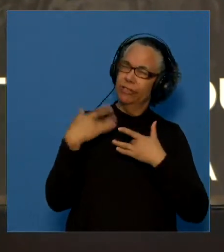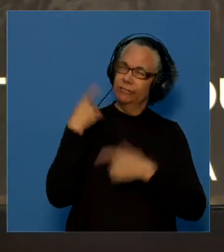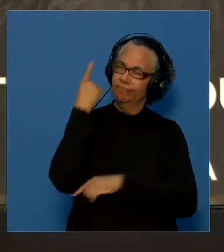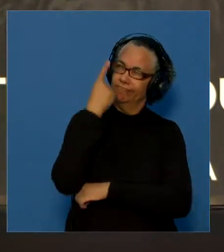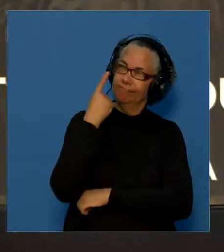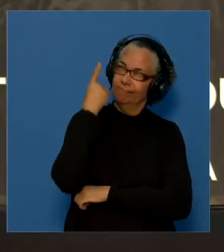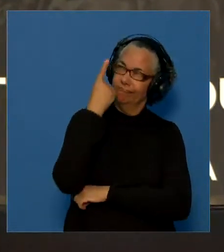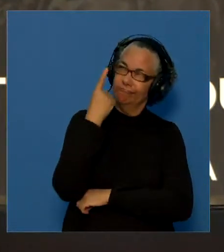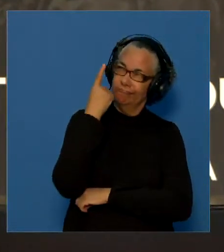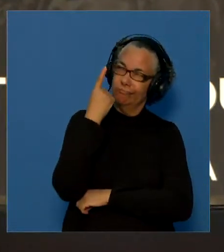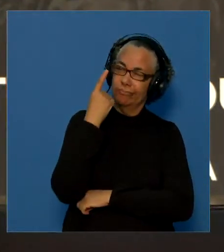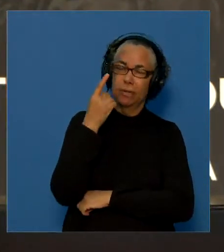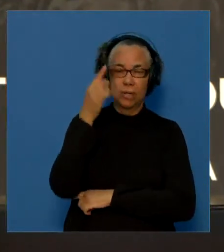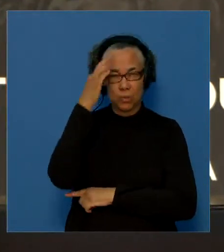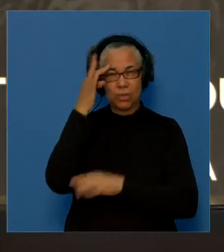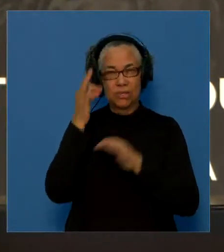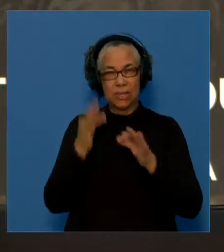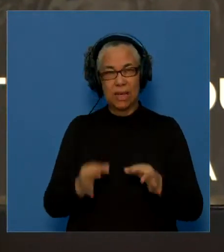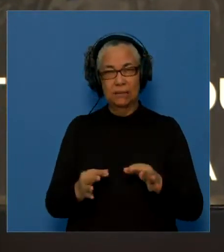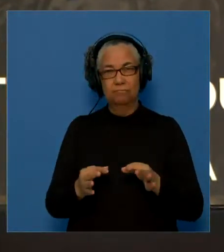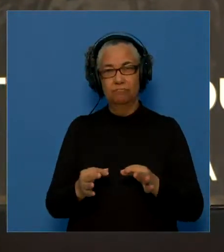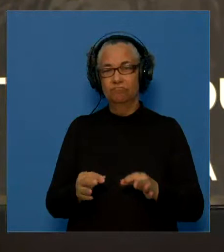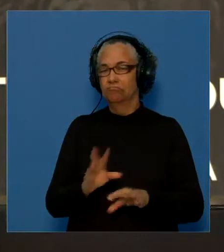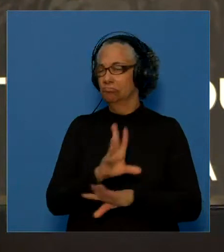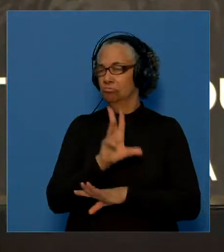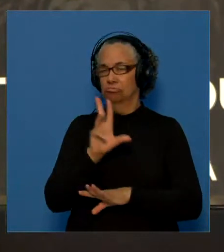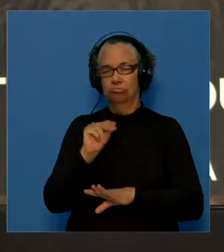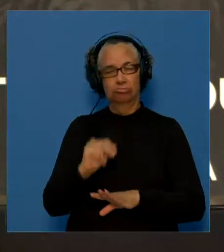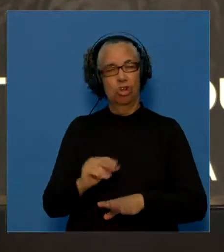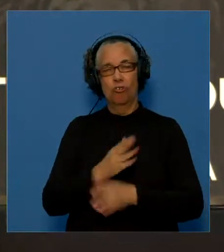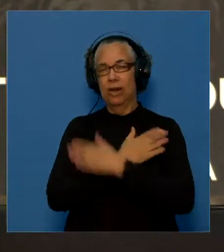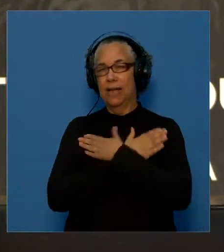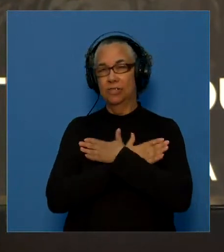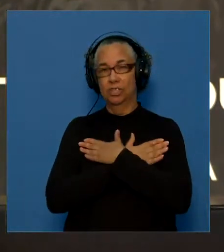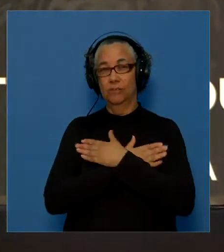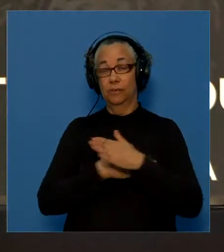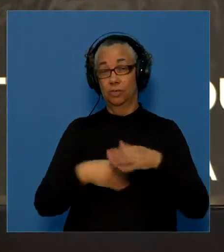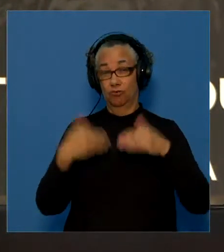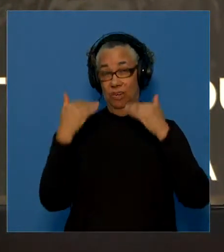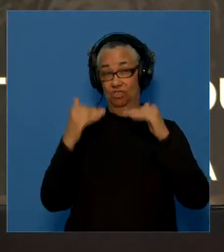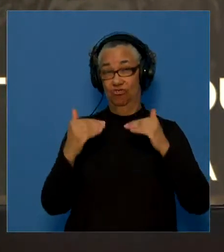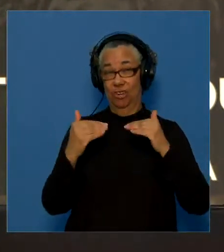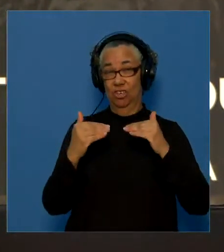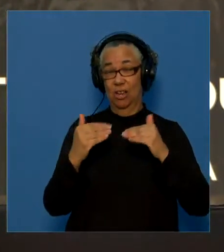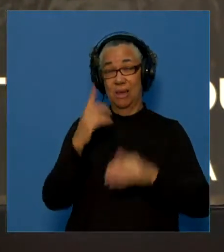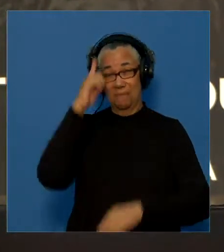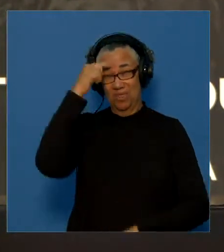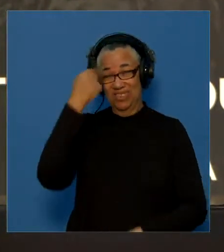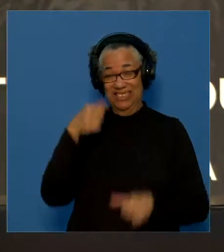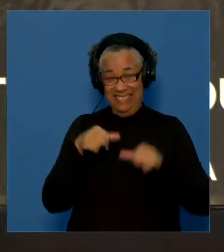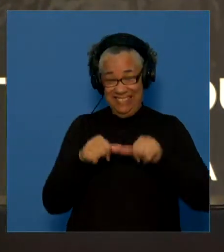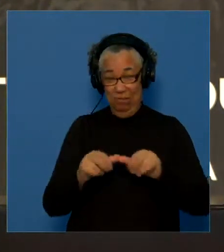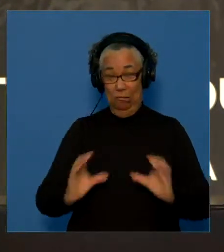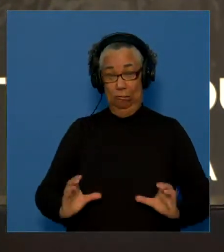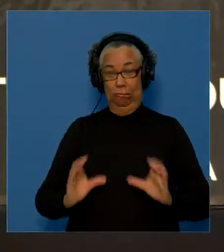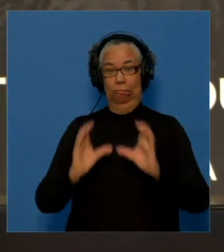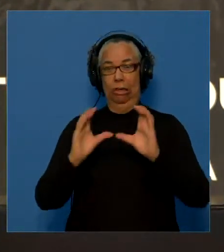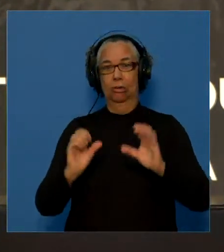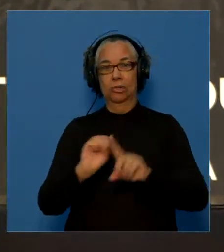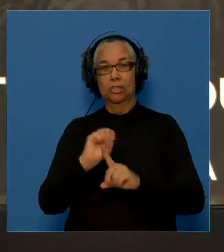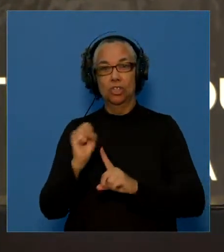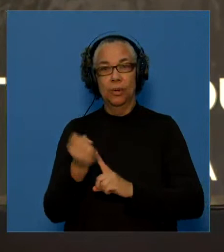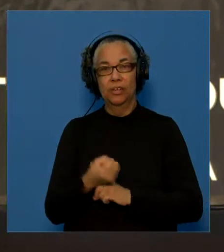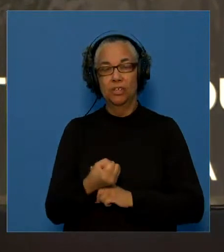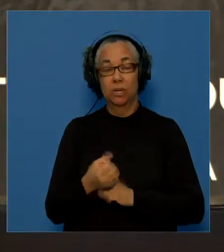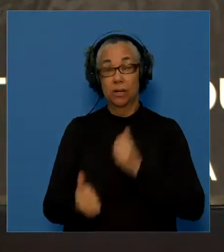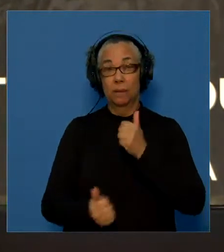be no relaxation of restrictions for any days, as we are still in a critical state, and the most important thing